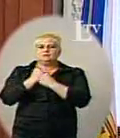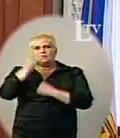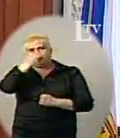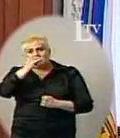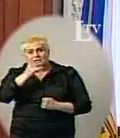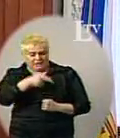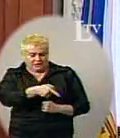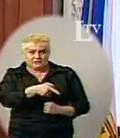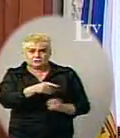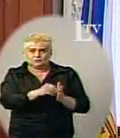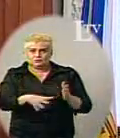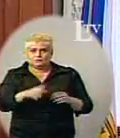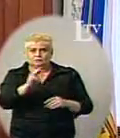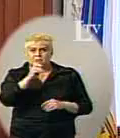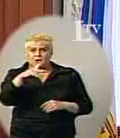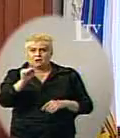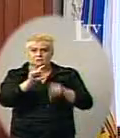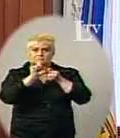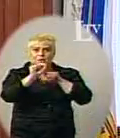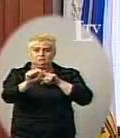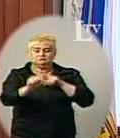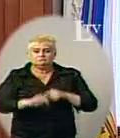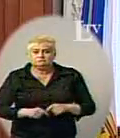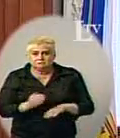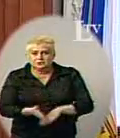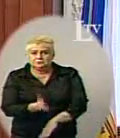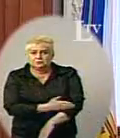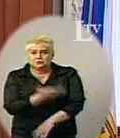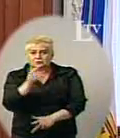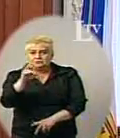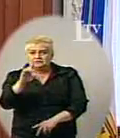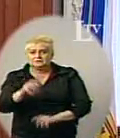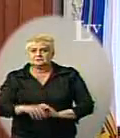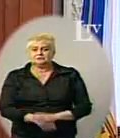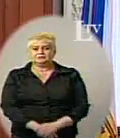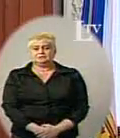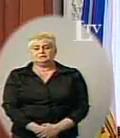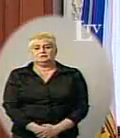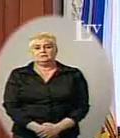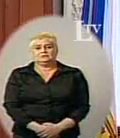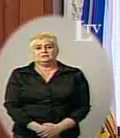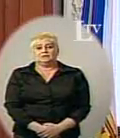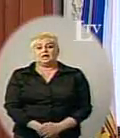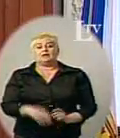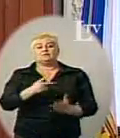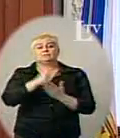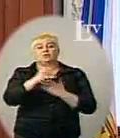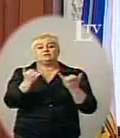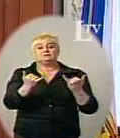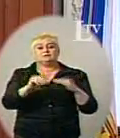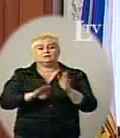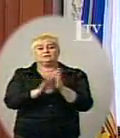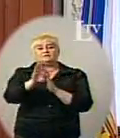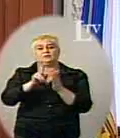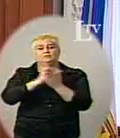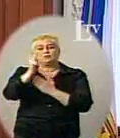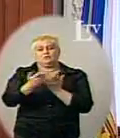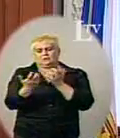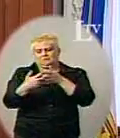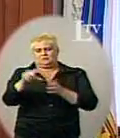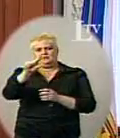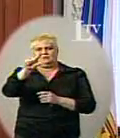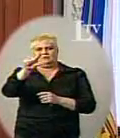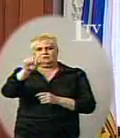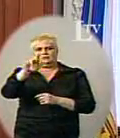results have improved. The province has introduced a grants program to encourage